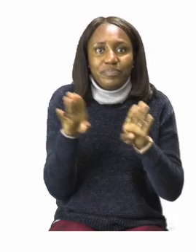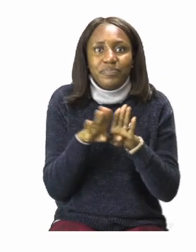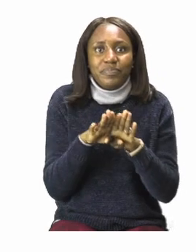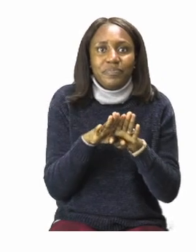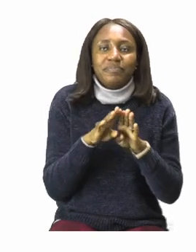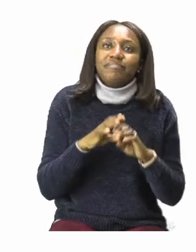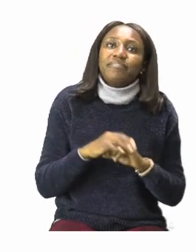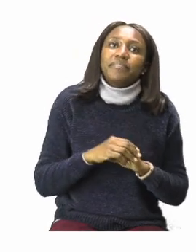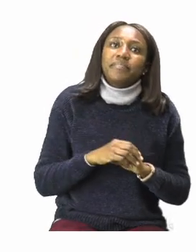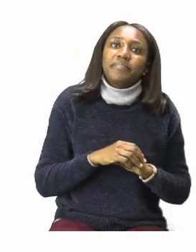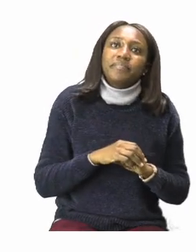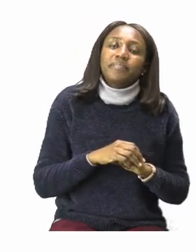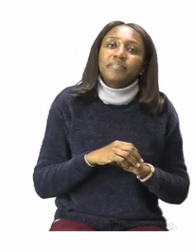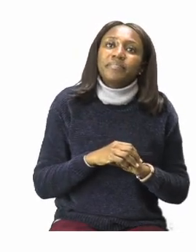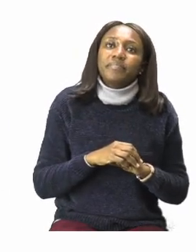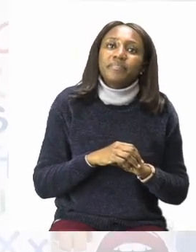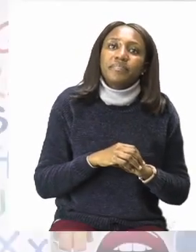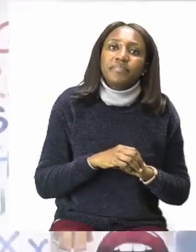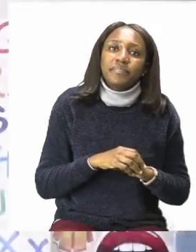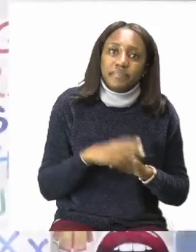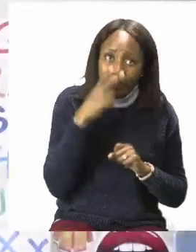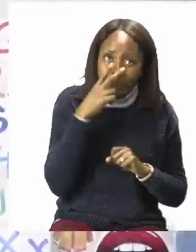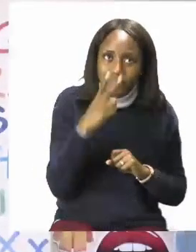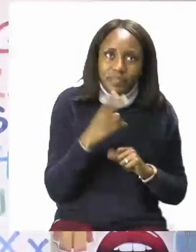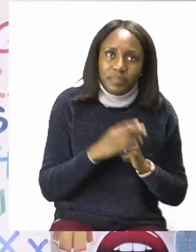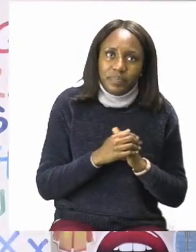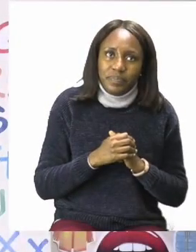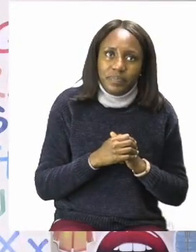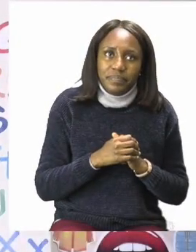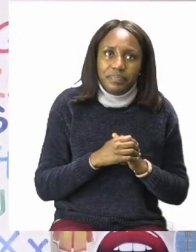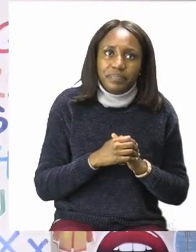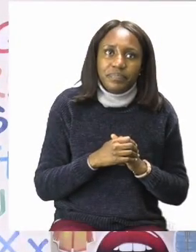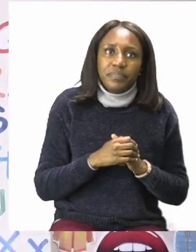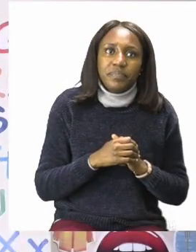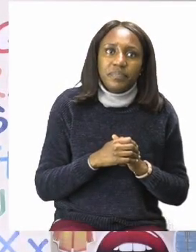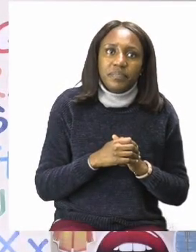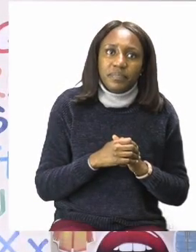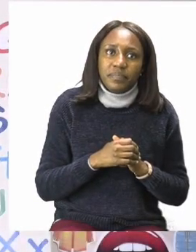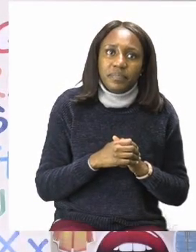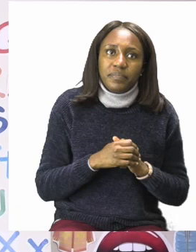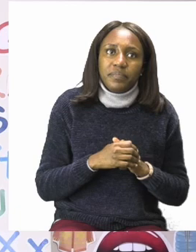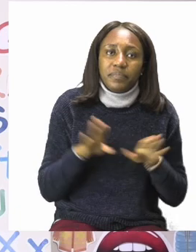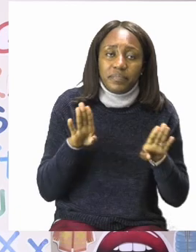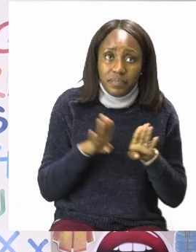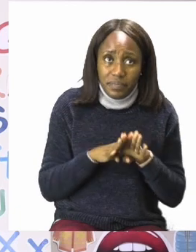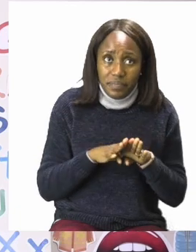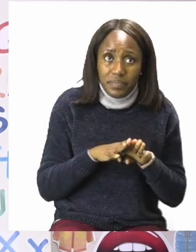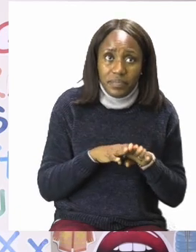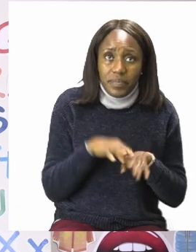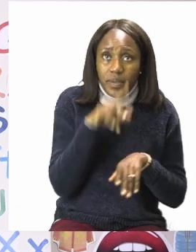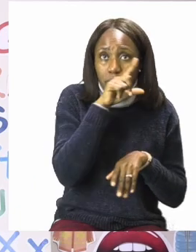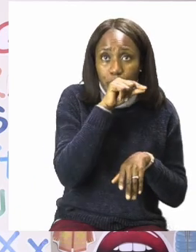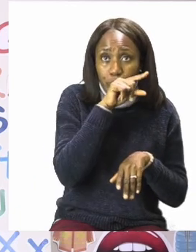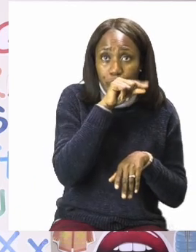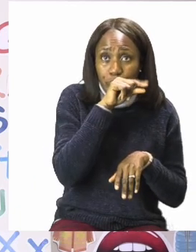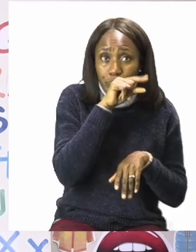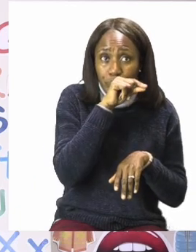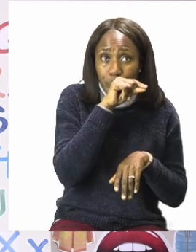you. Let's take a look at the board. Now, the words that we're going to do together are